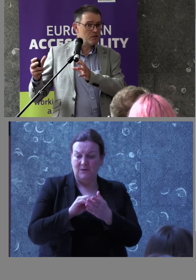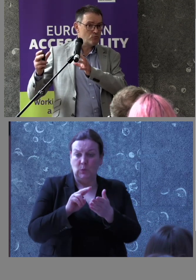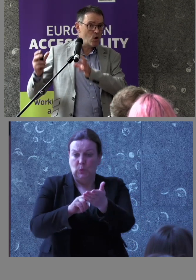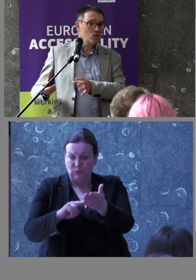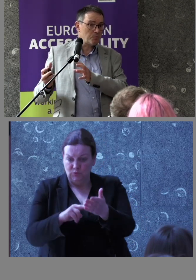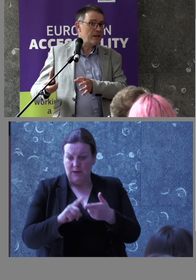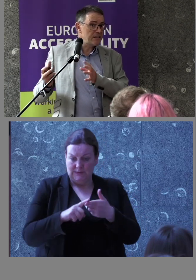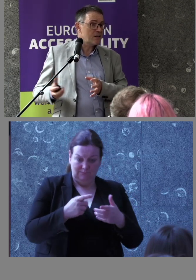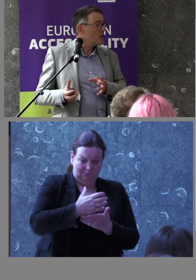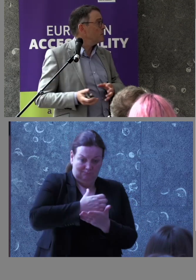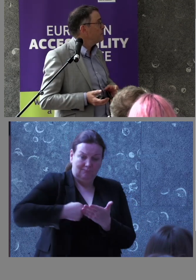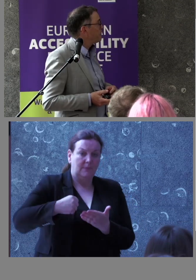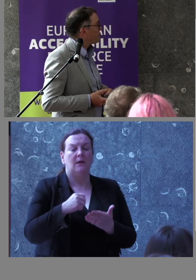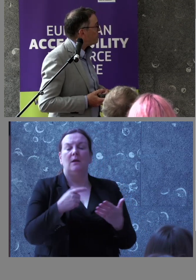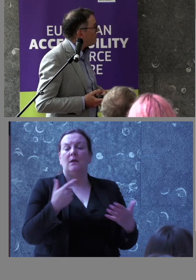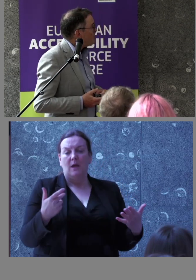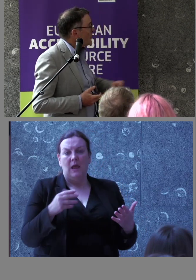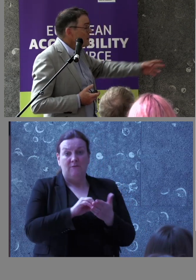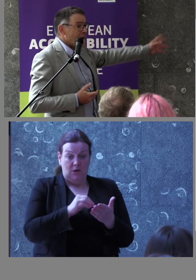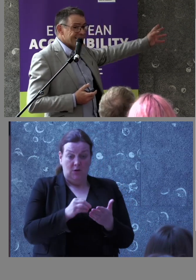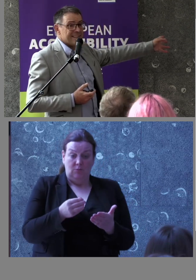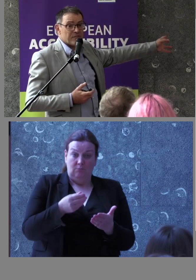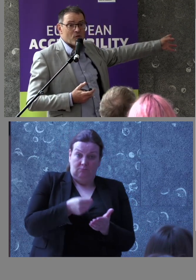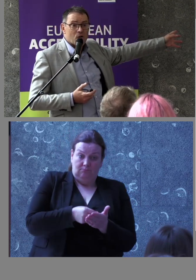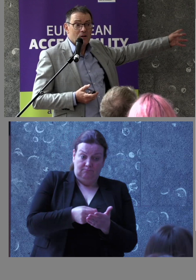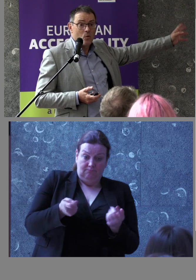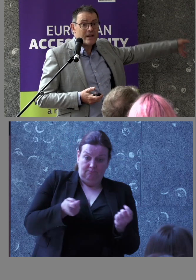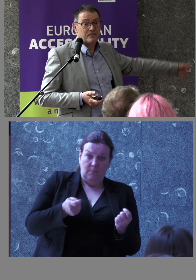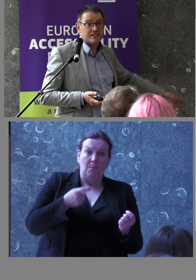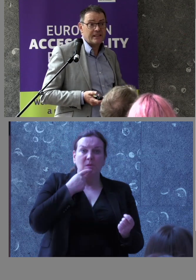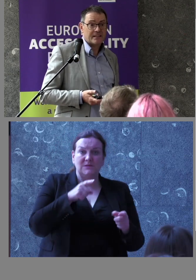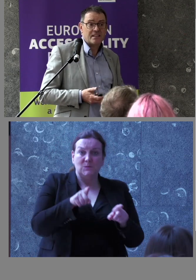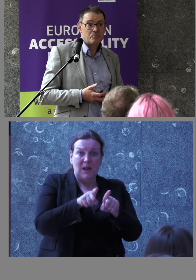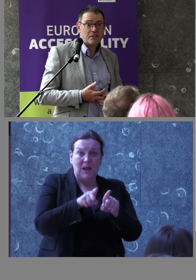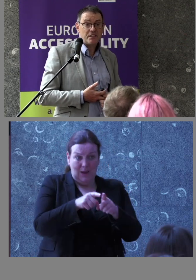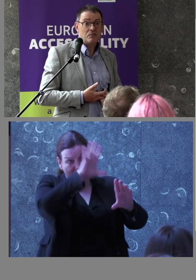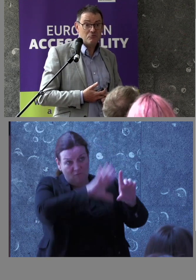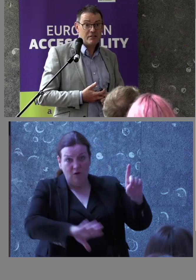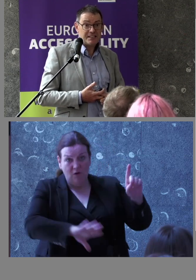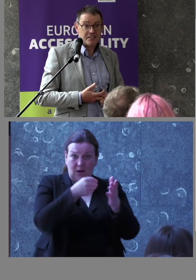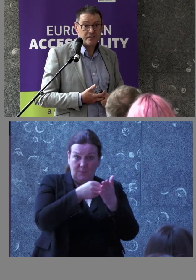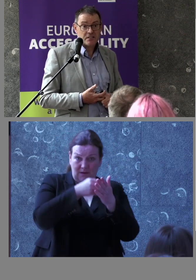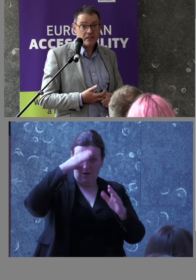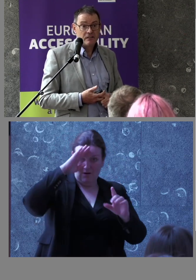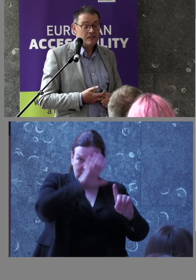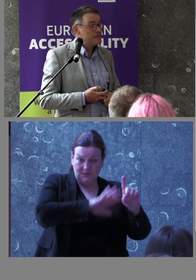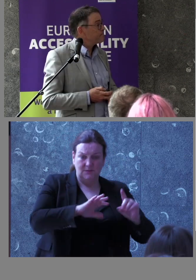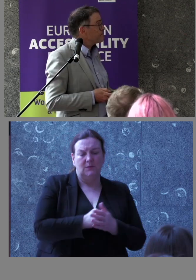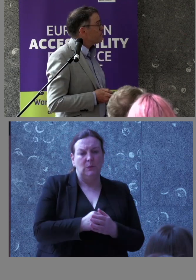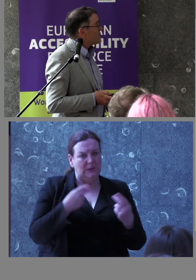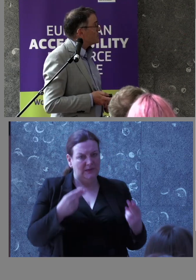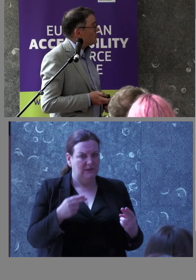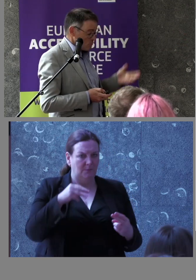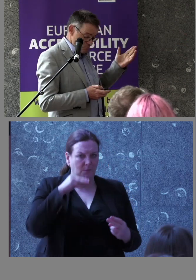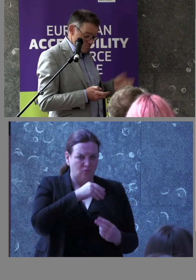from our annual report. Last year we collected almost 128 billion euros. That's a lot of